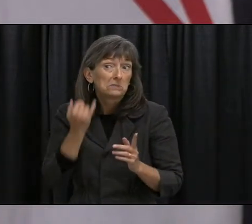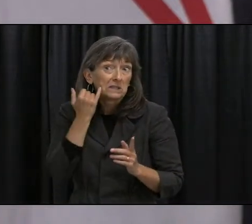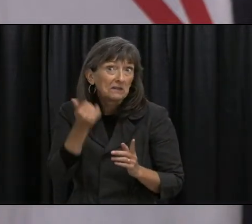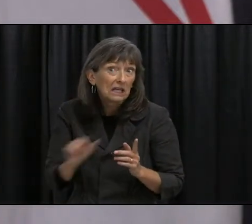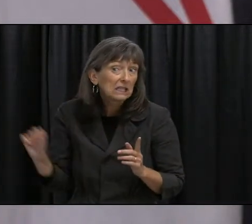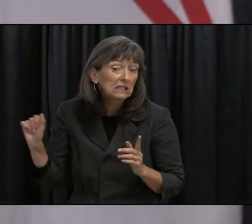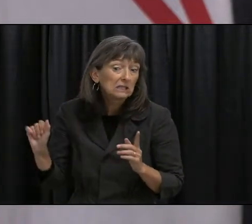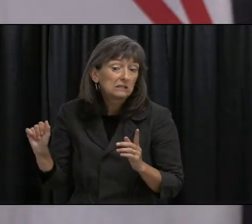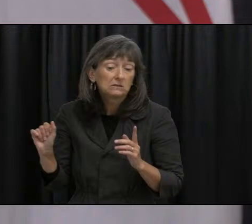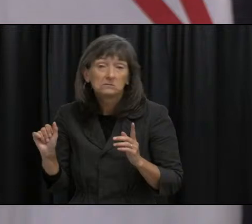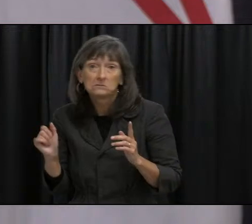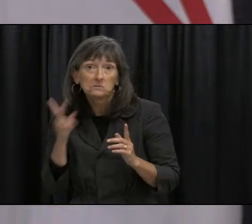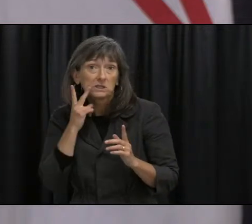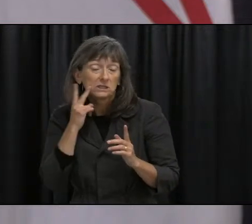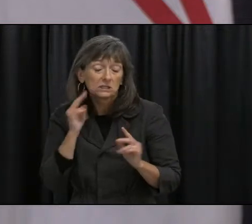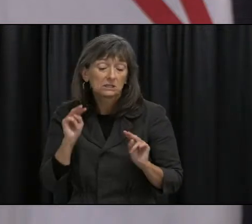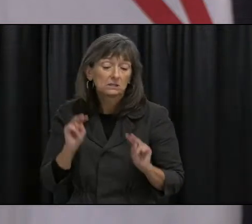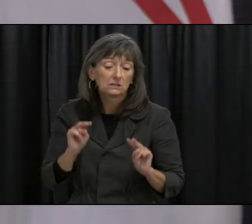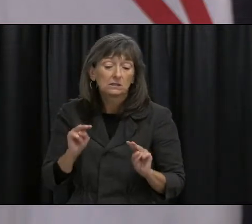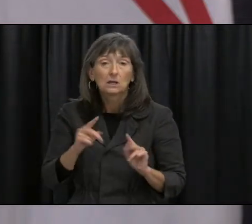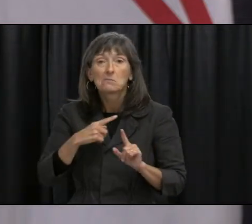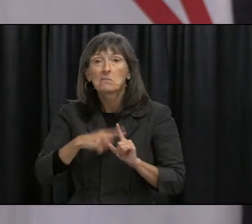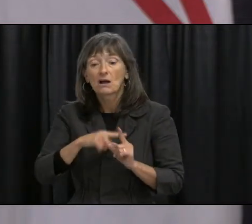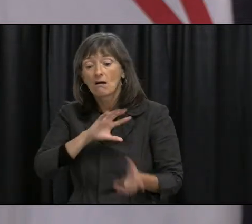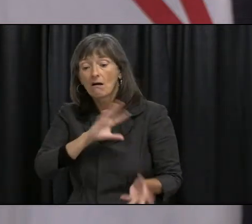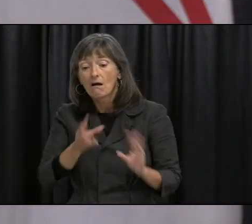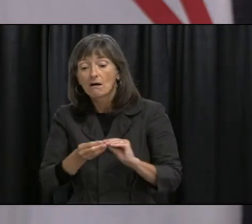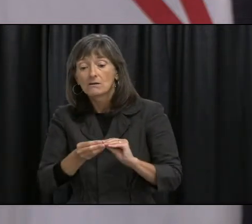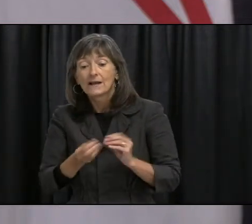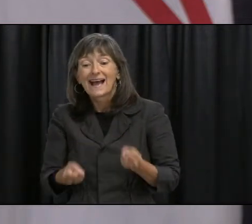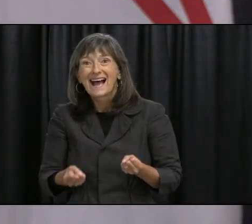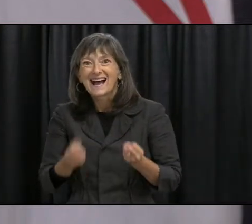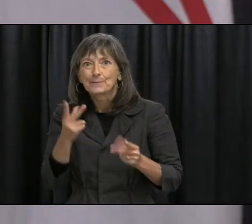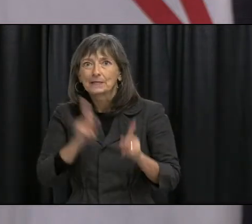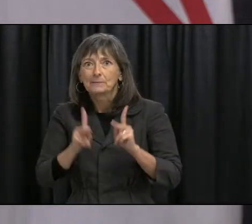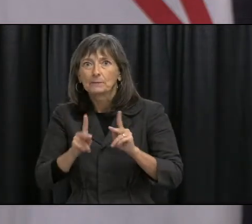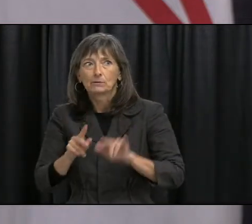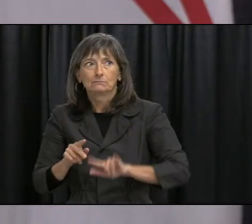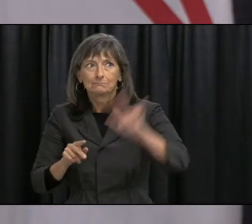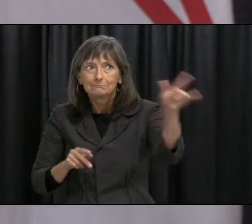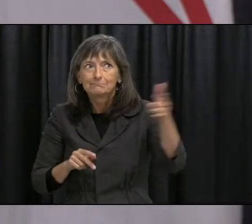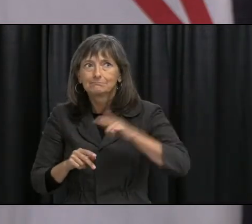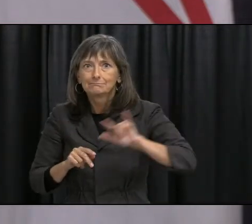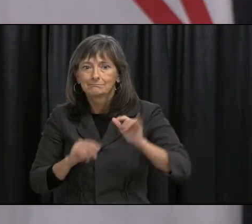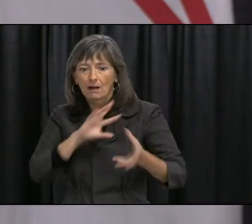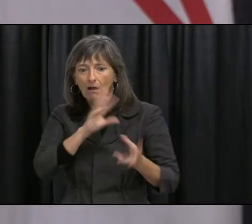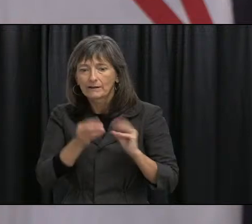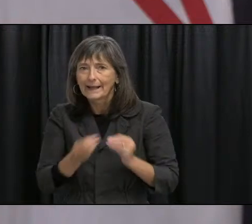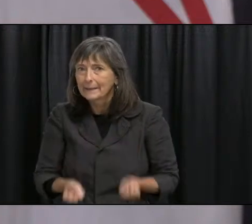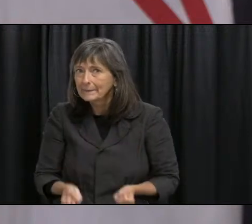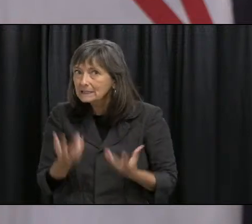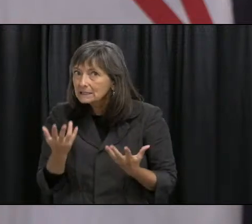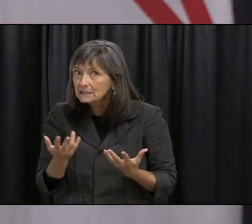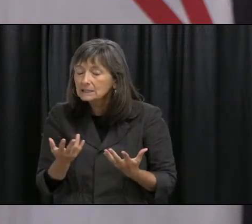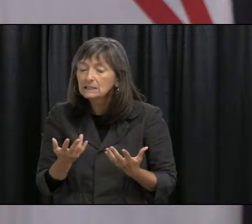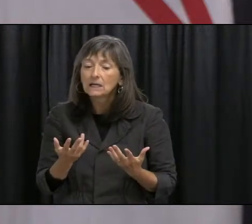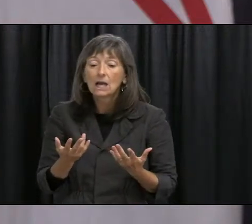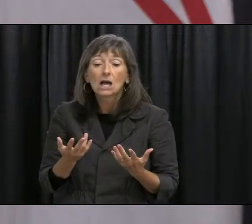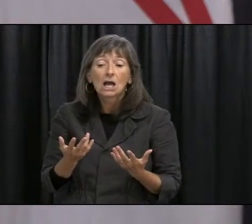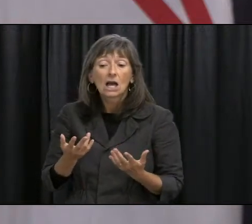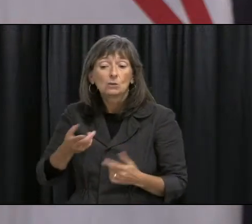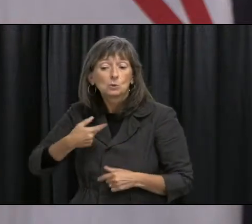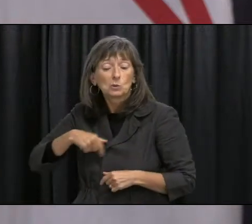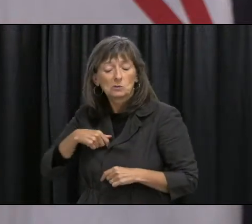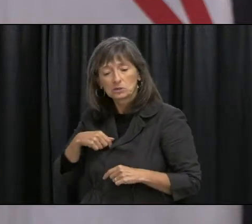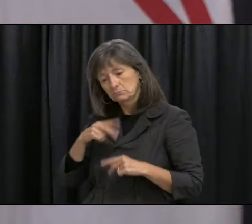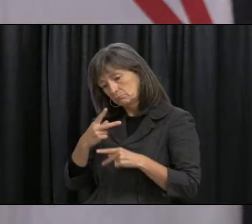any cases, and we'll look at the overall numbers of rotational workers coming into the province. and then we'll make an assessment as